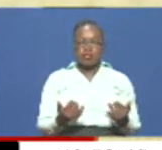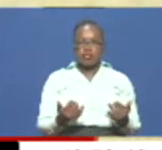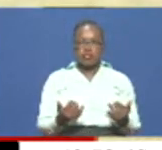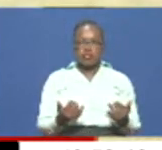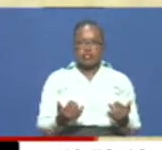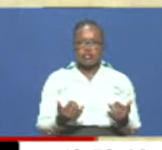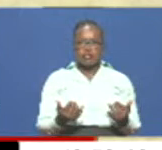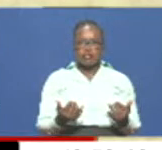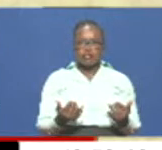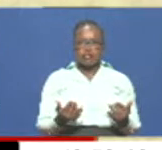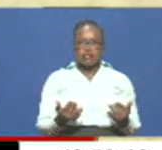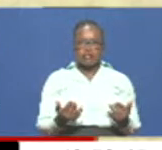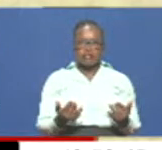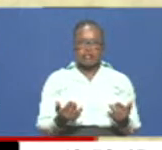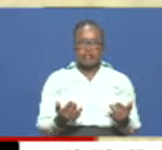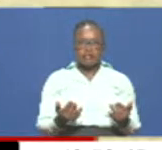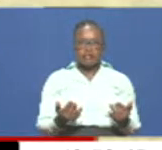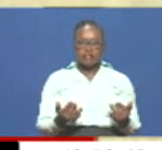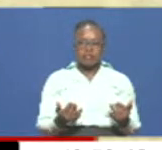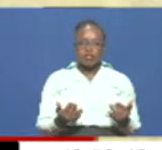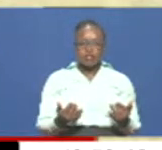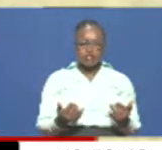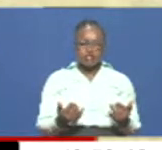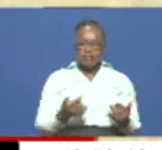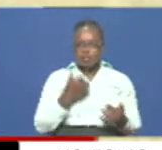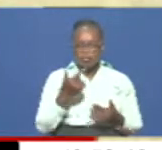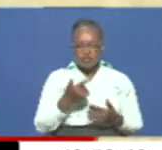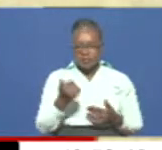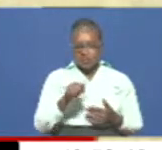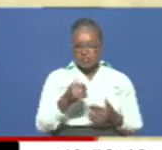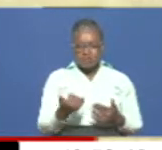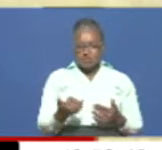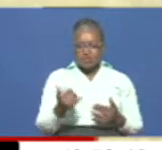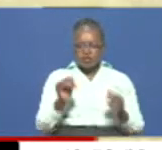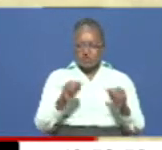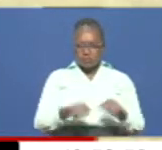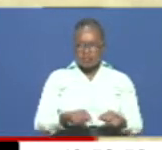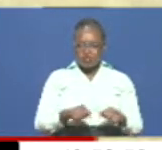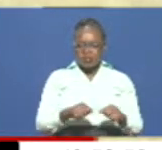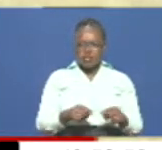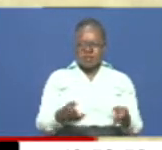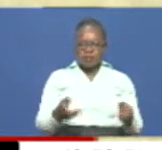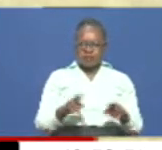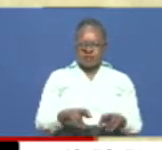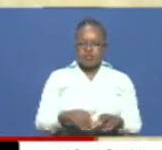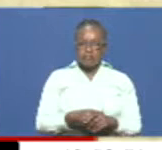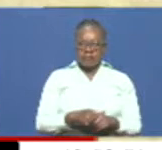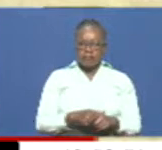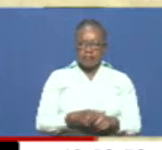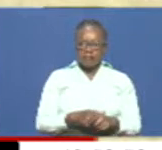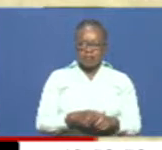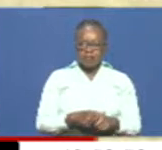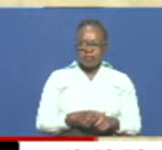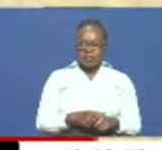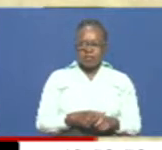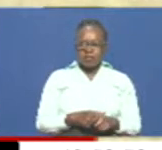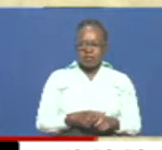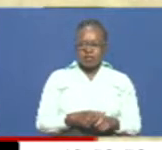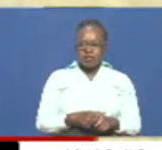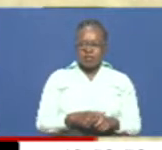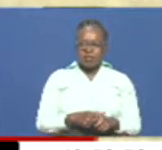things are happening and it's happened. So I think we can stop that, those things. And we have to